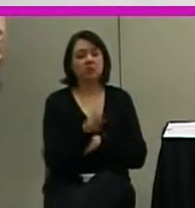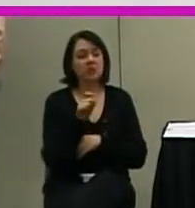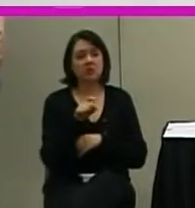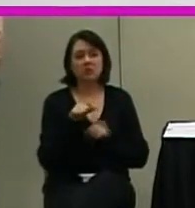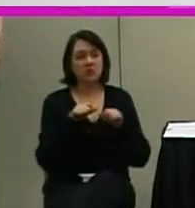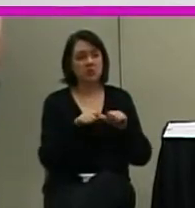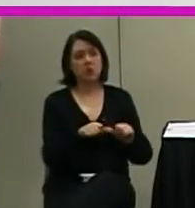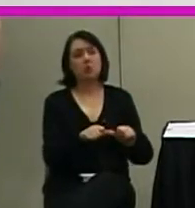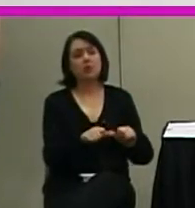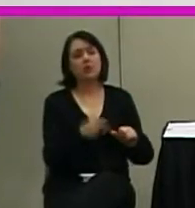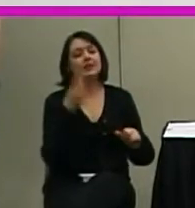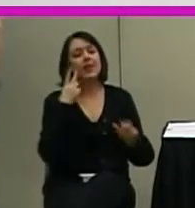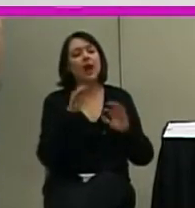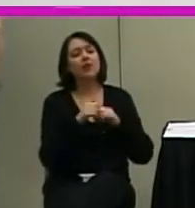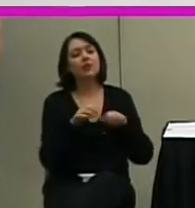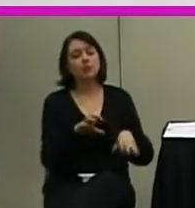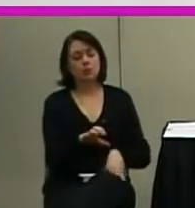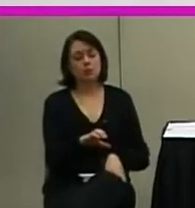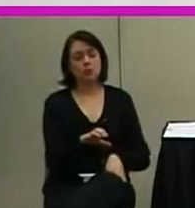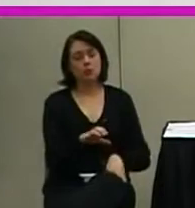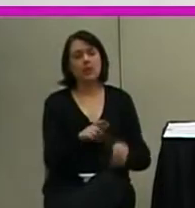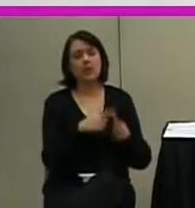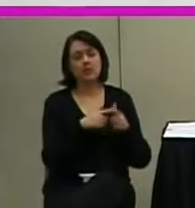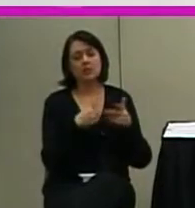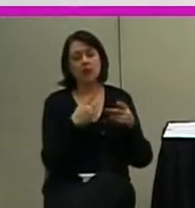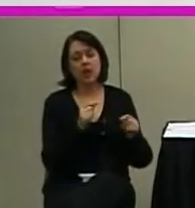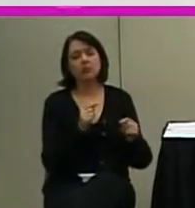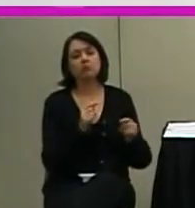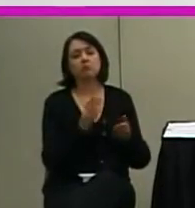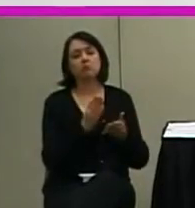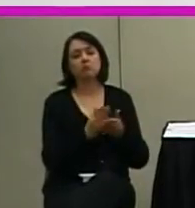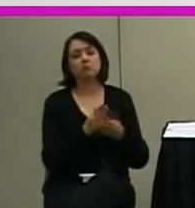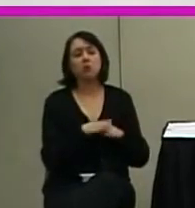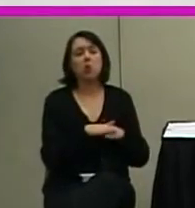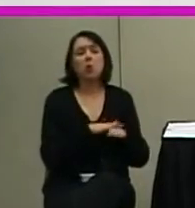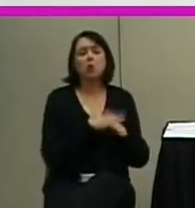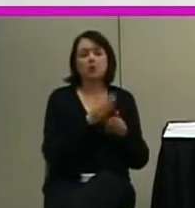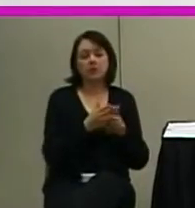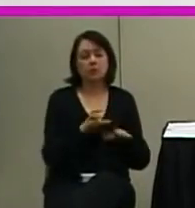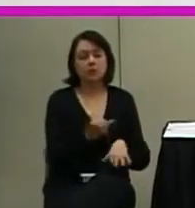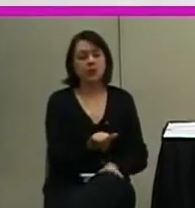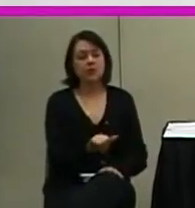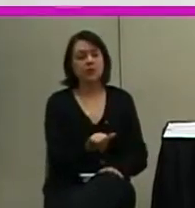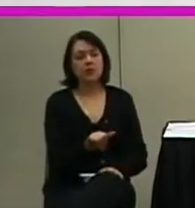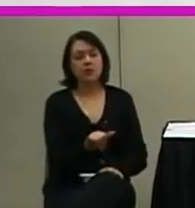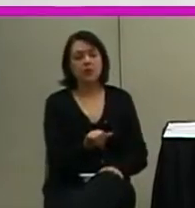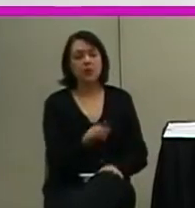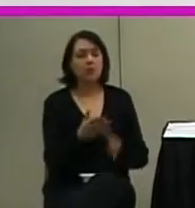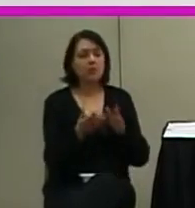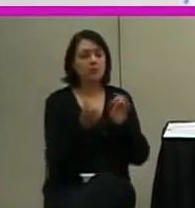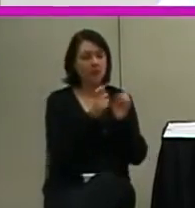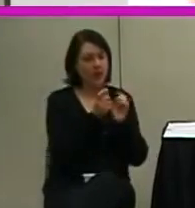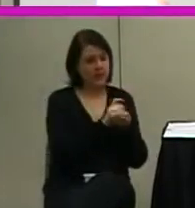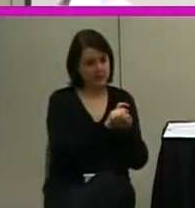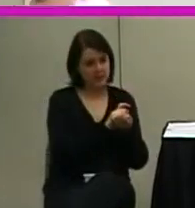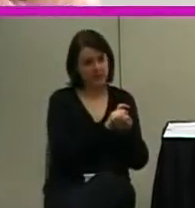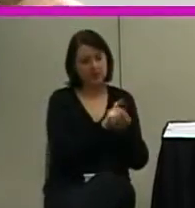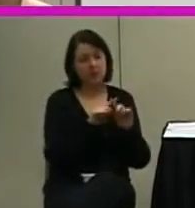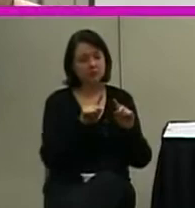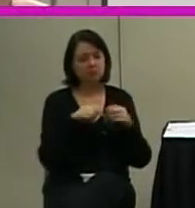off now and see how they do. And we'll try to wean them off of it. Or we could revise it, but it keeps going like that.